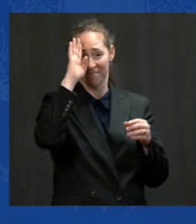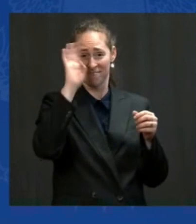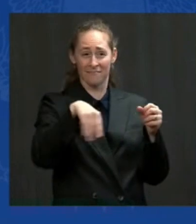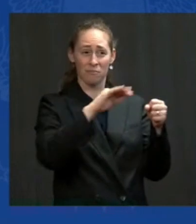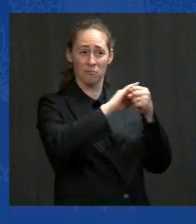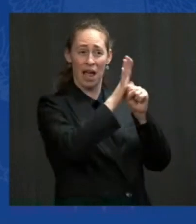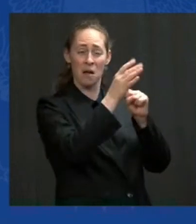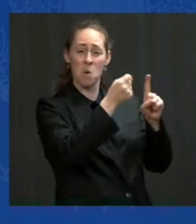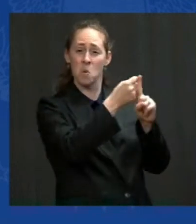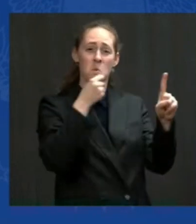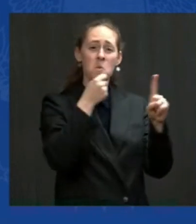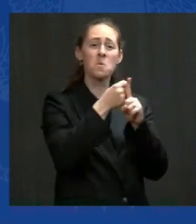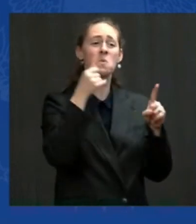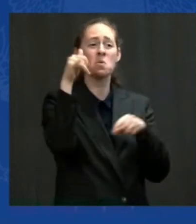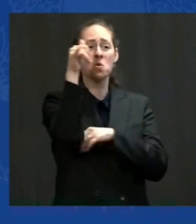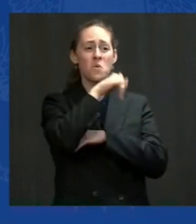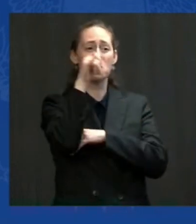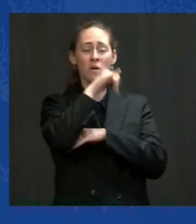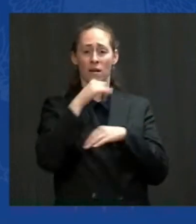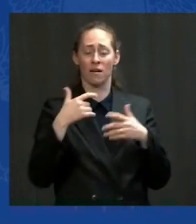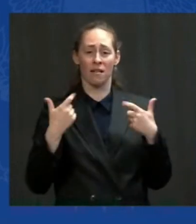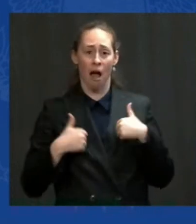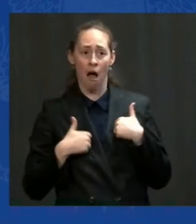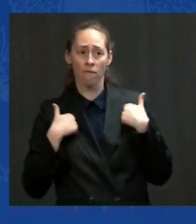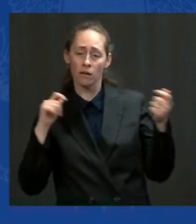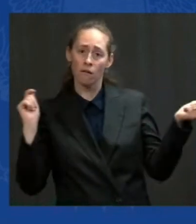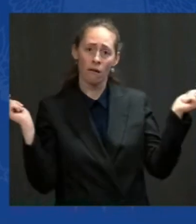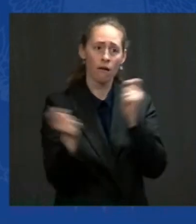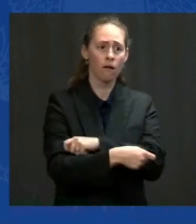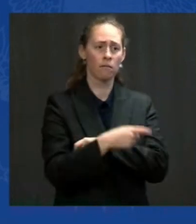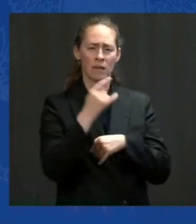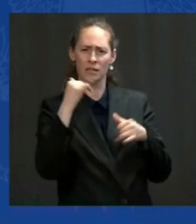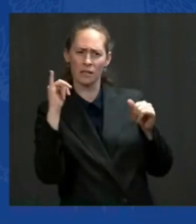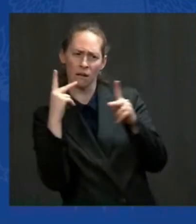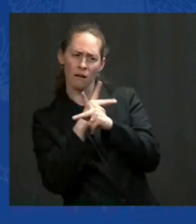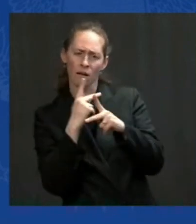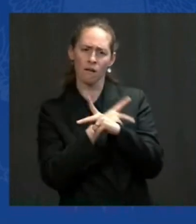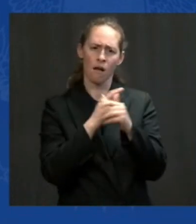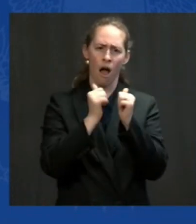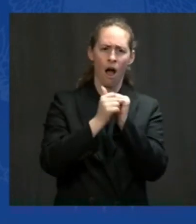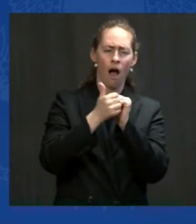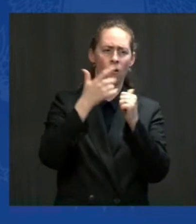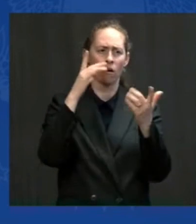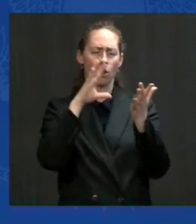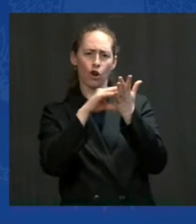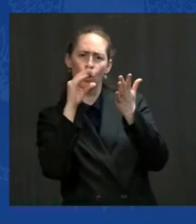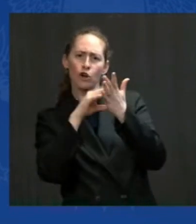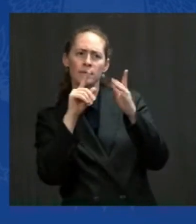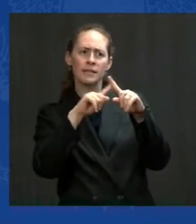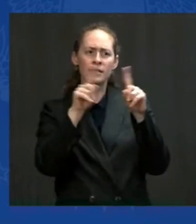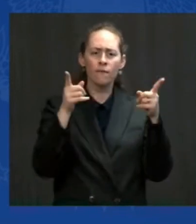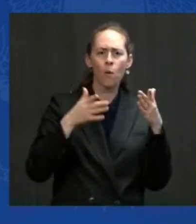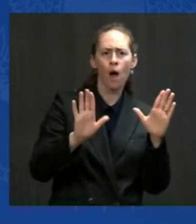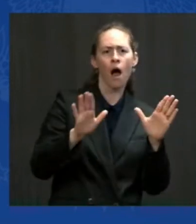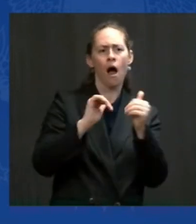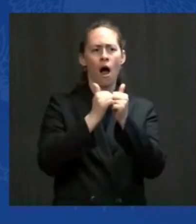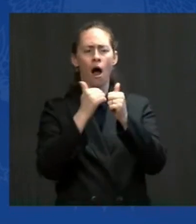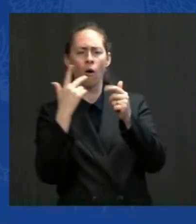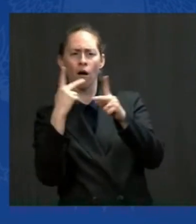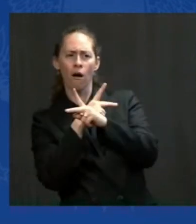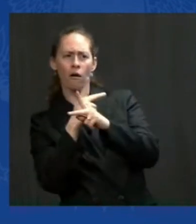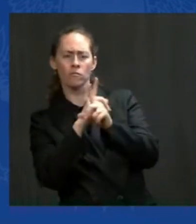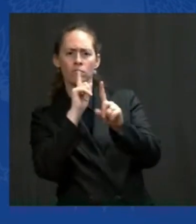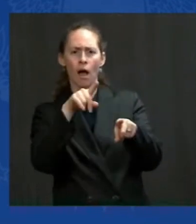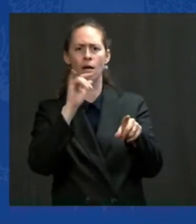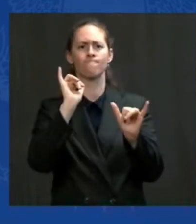disruptive processes of trying to transform the learning setting to be more responsive to where students live and to be